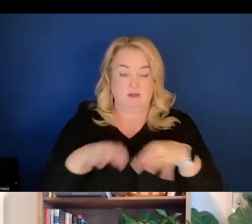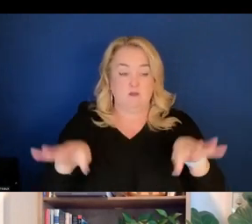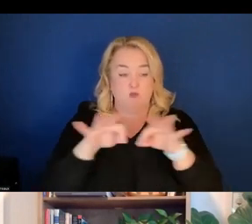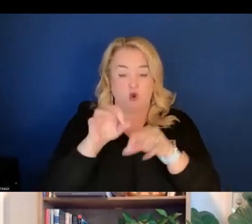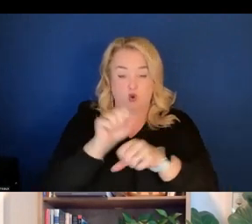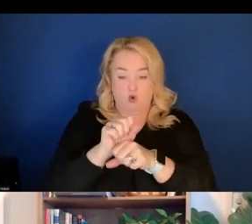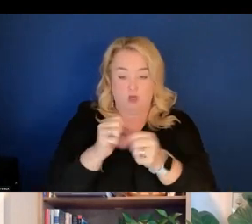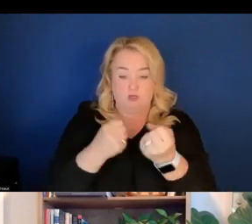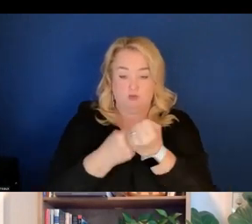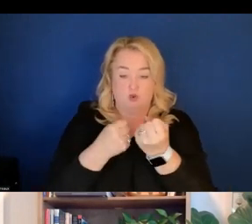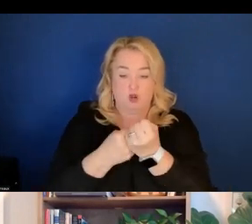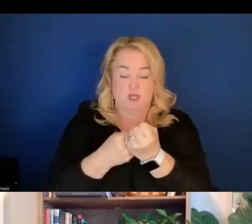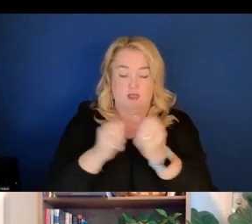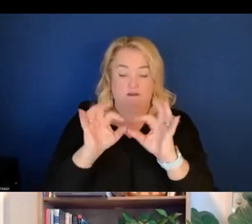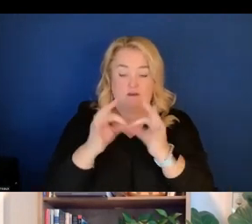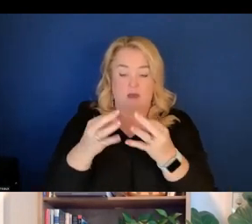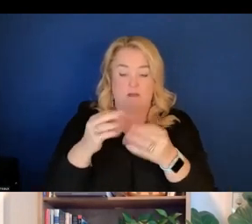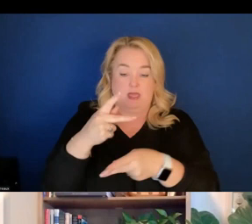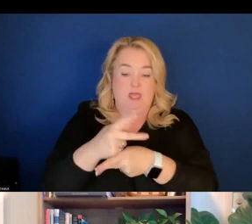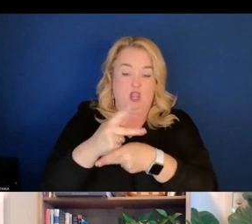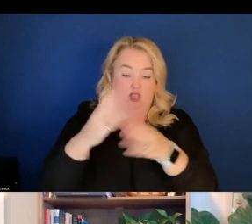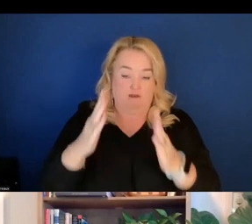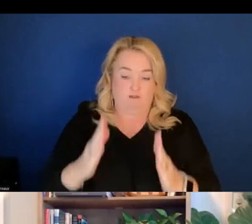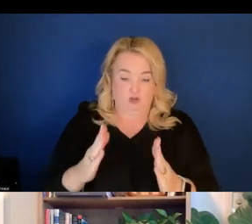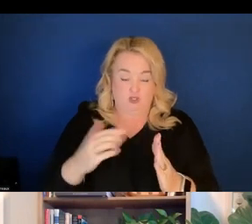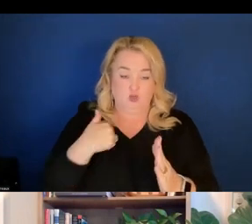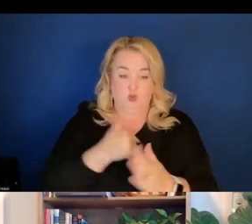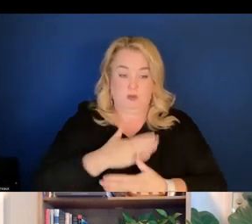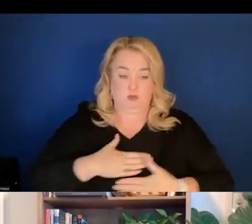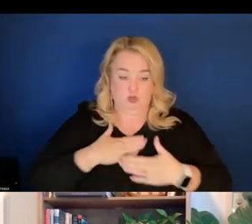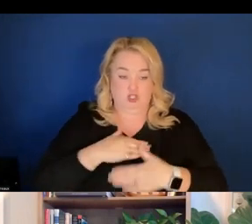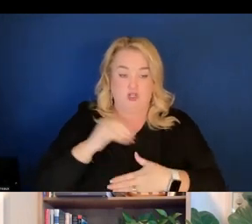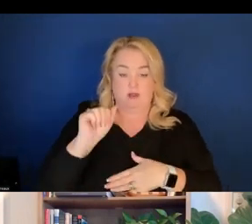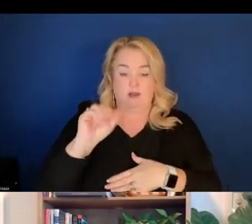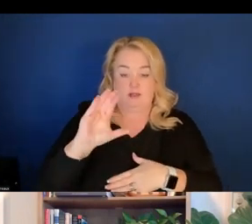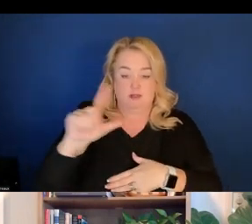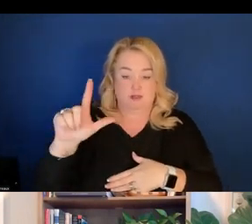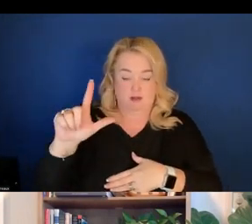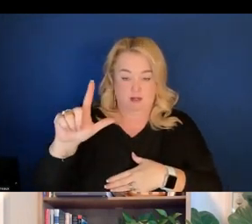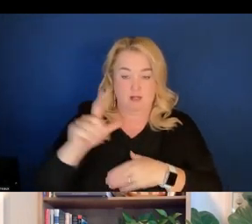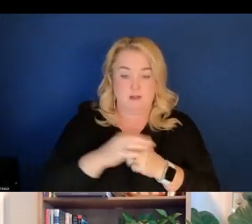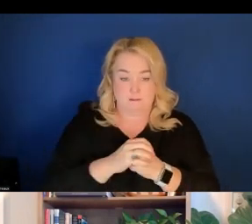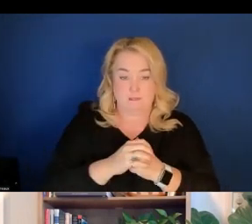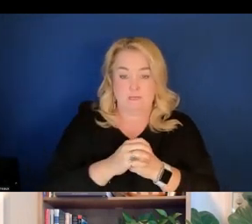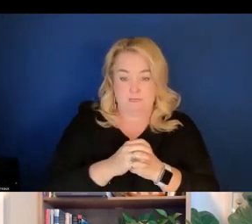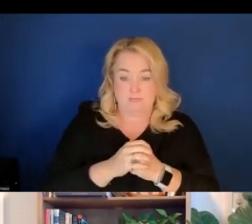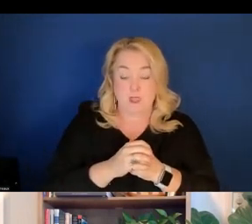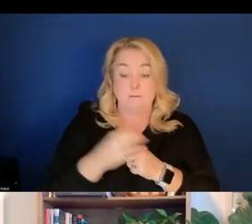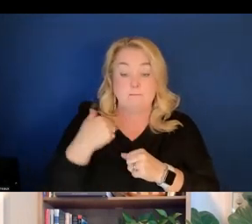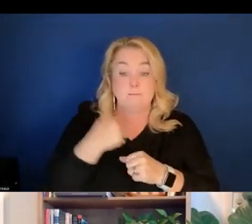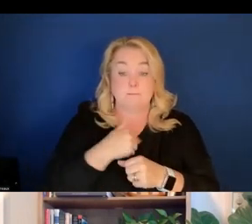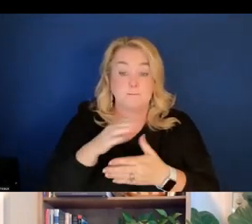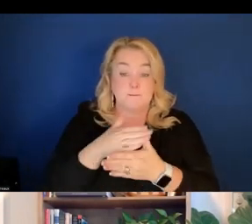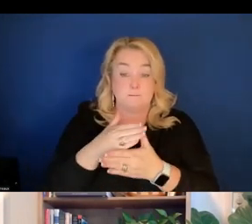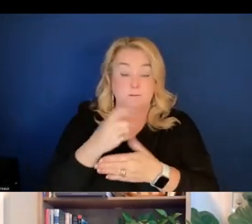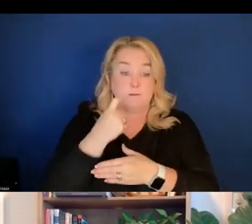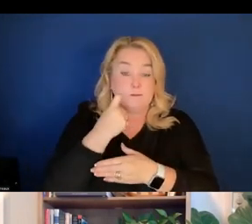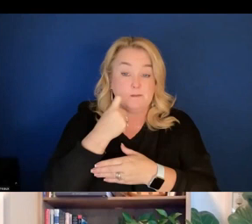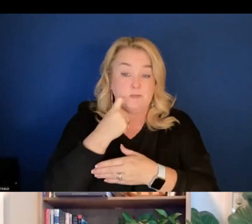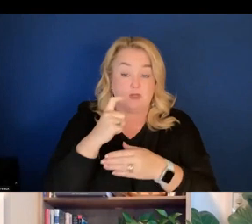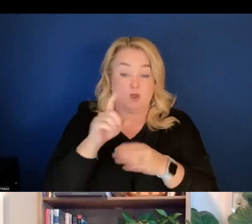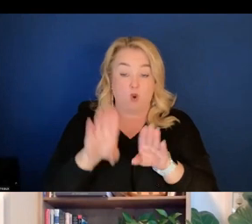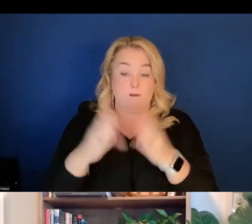to support family caregivers. We so appreciate ACL's leadership in this space. As we shared earlier in the